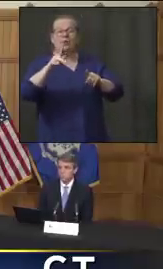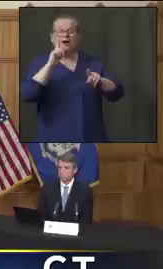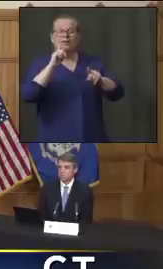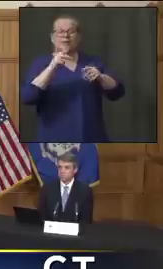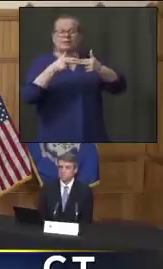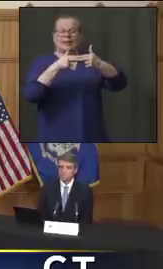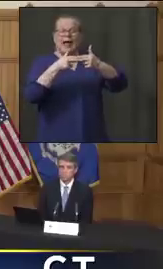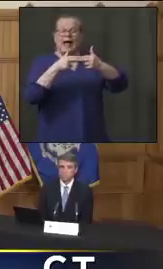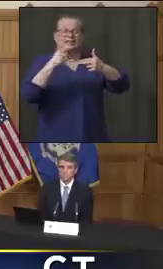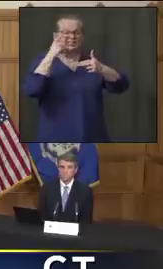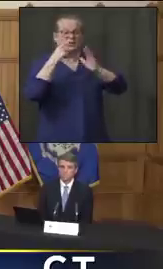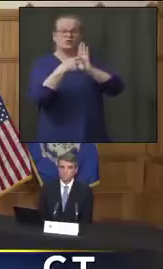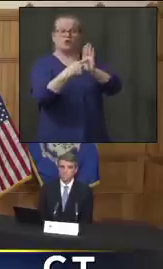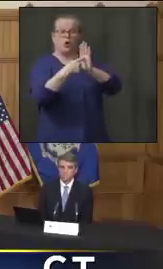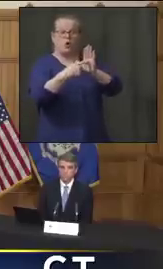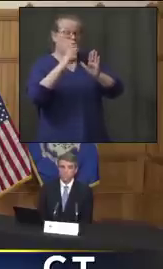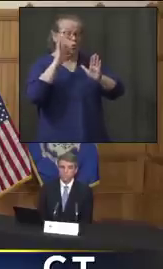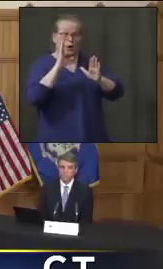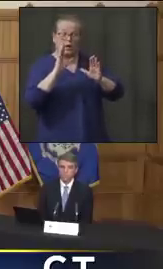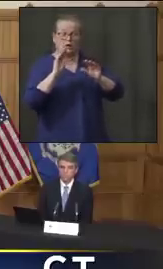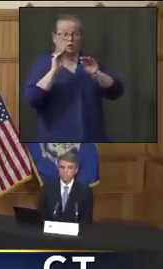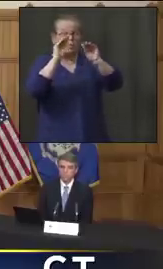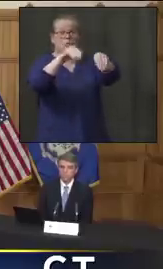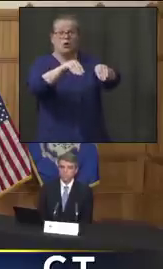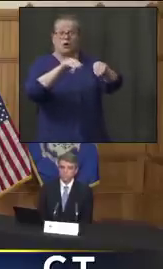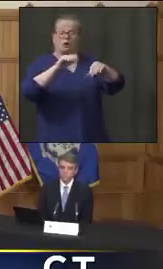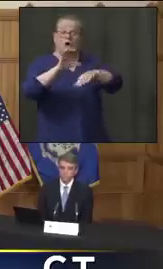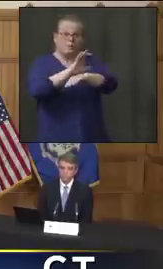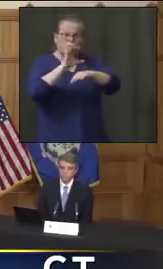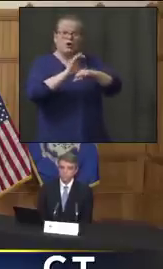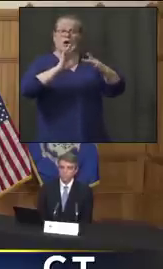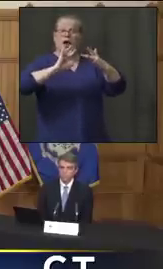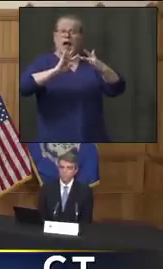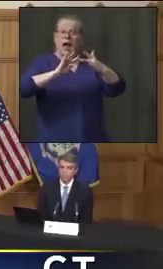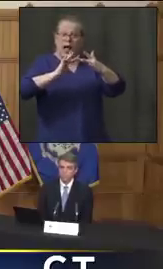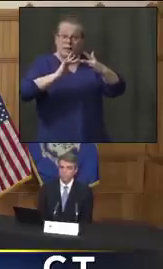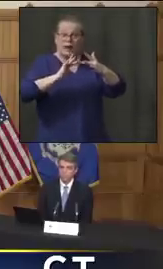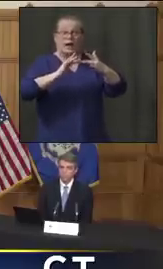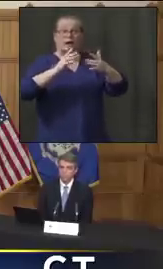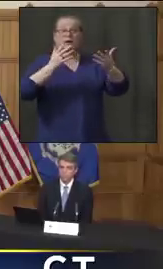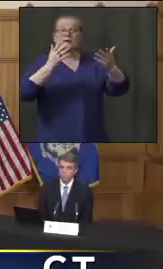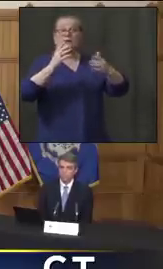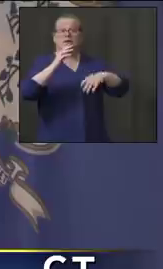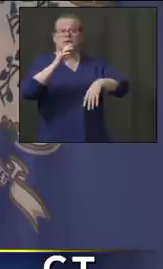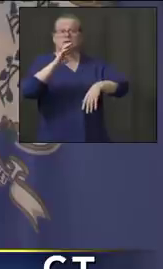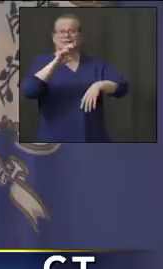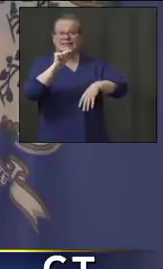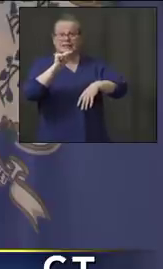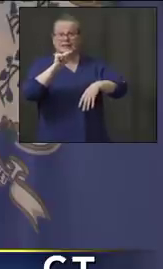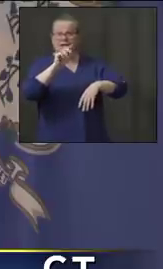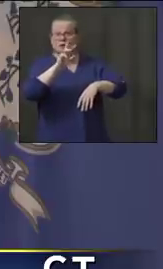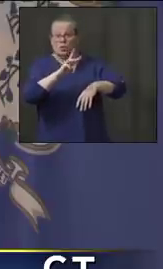on the Advanced CT website where people can access this? It is now.